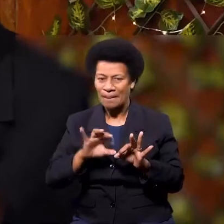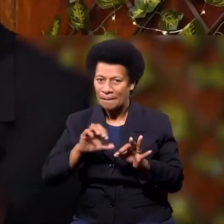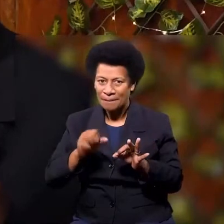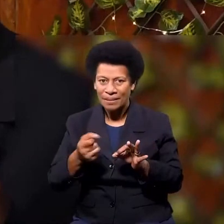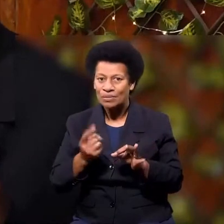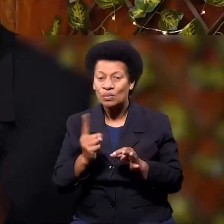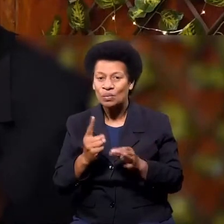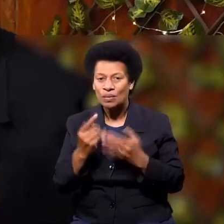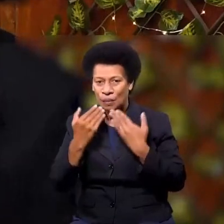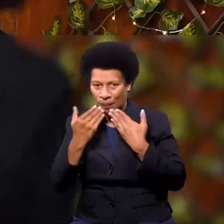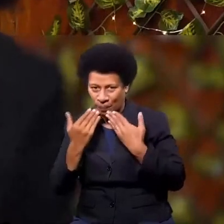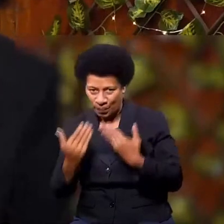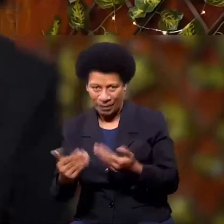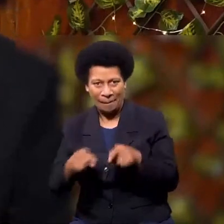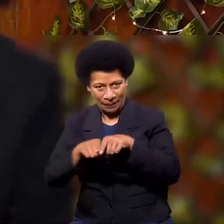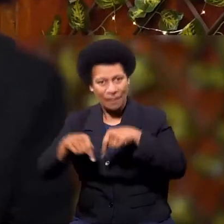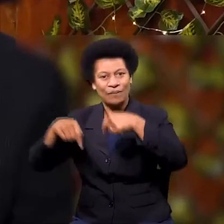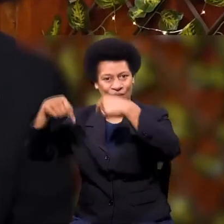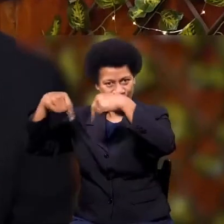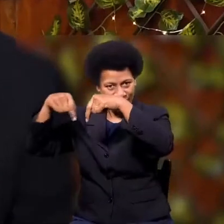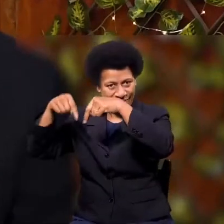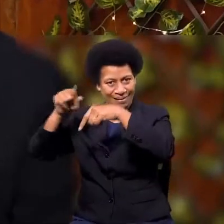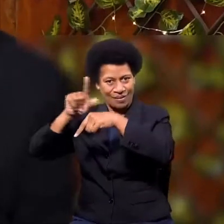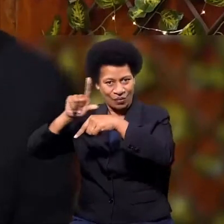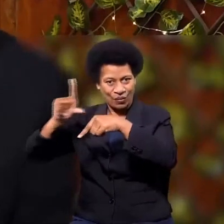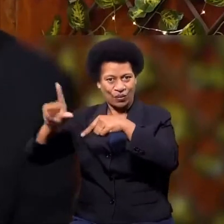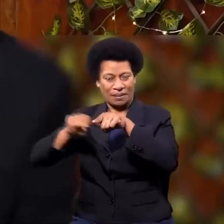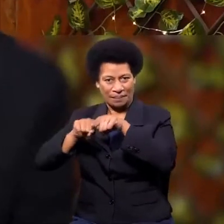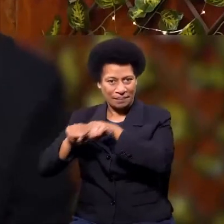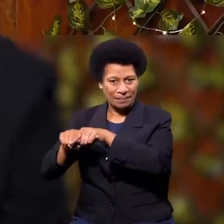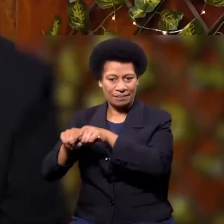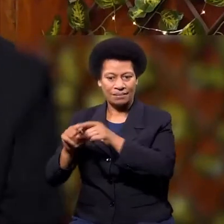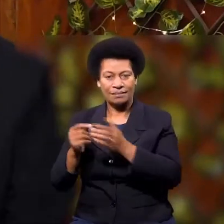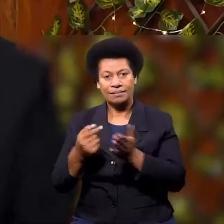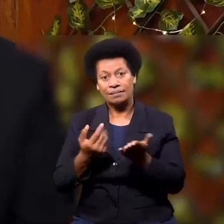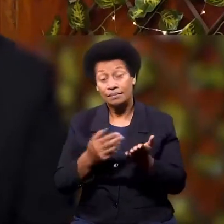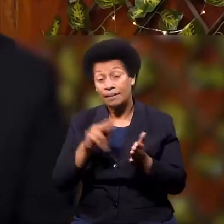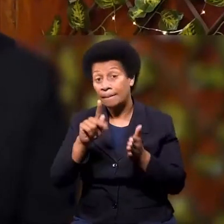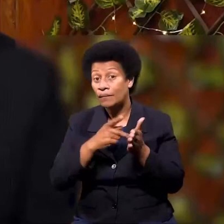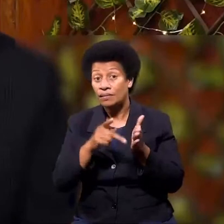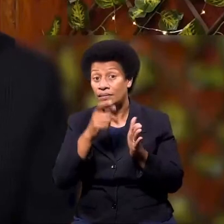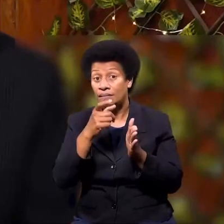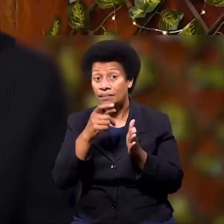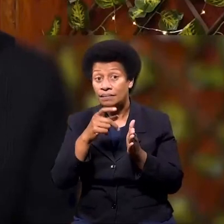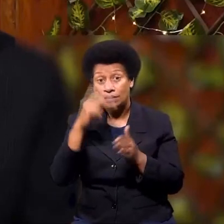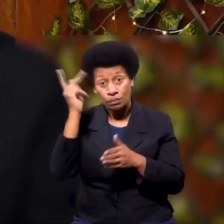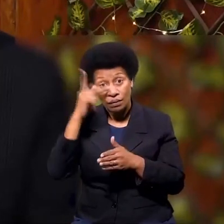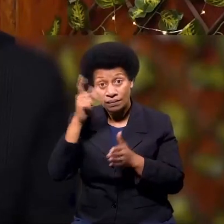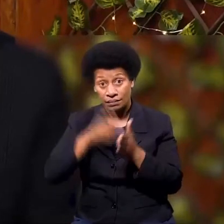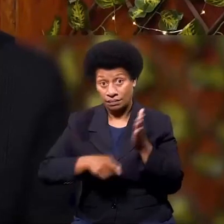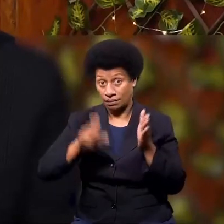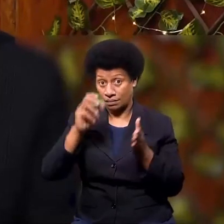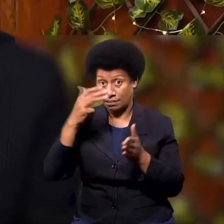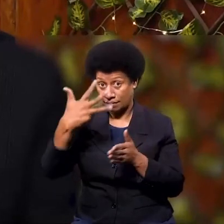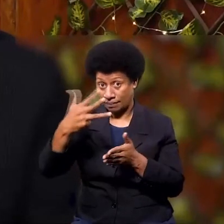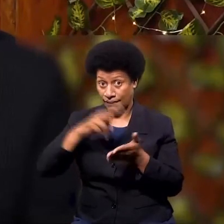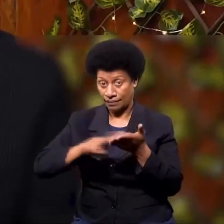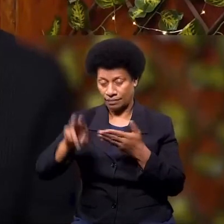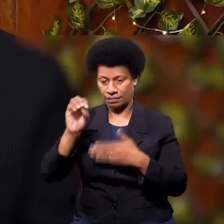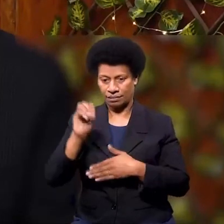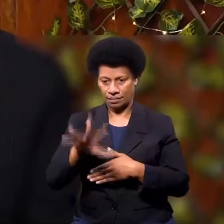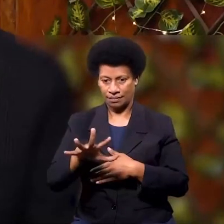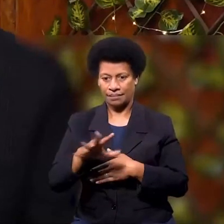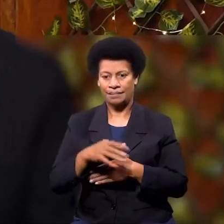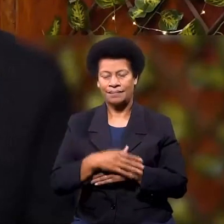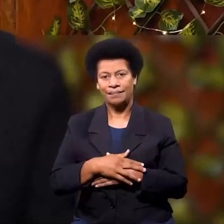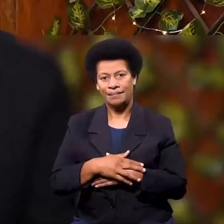to emphasize on another verse that talks about fear. We find it in the book of Proverbs. Yes. Proverbs chapter 9 and verse 10. Now, this